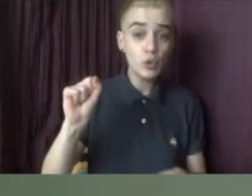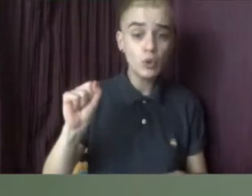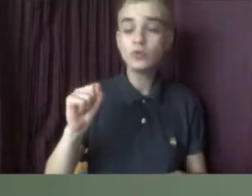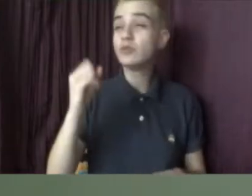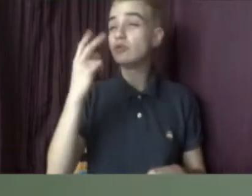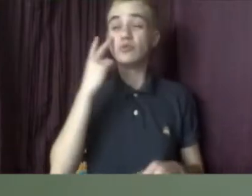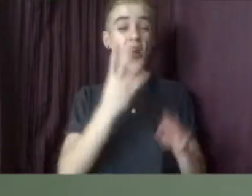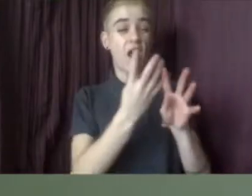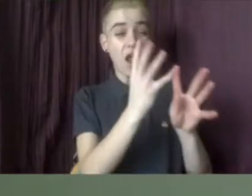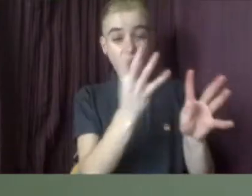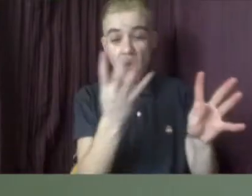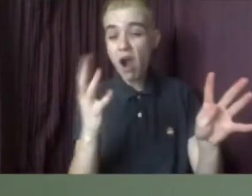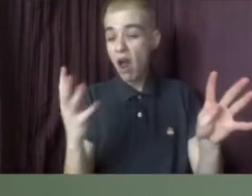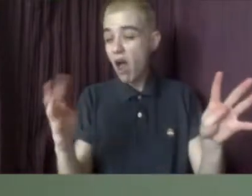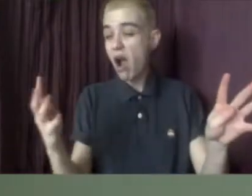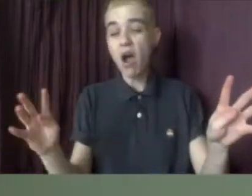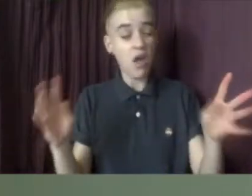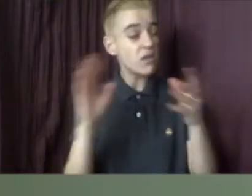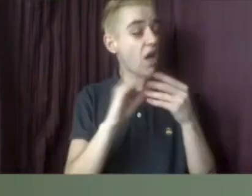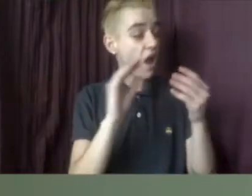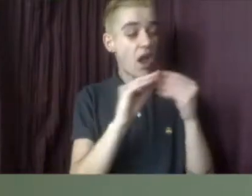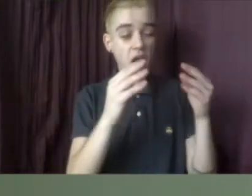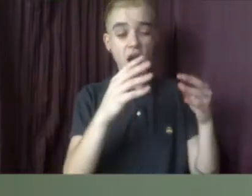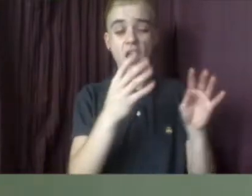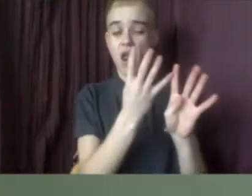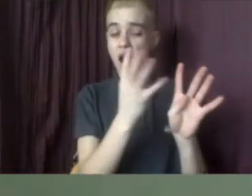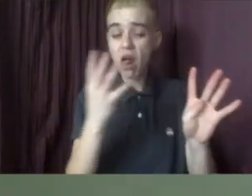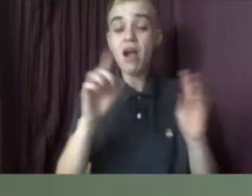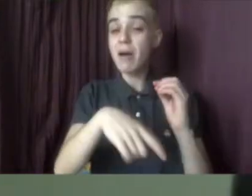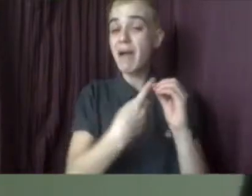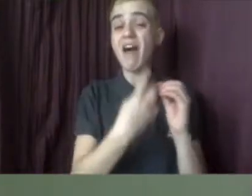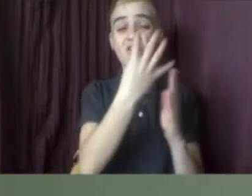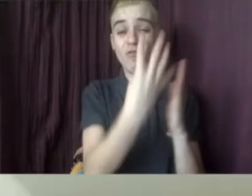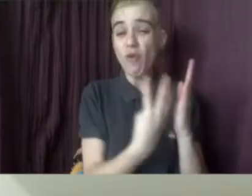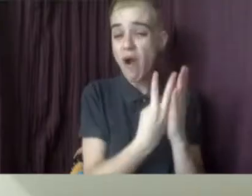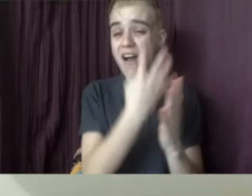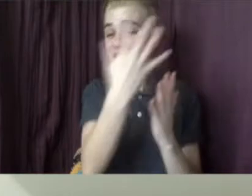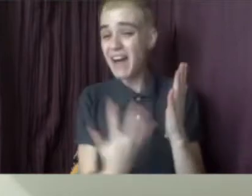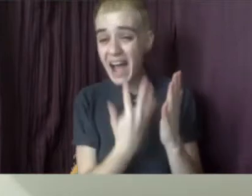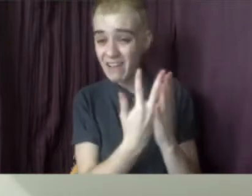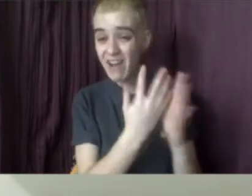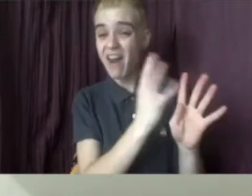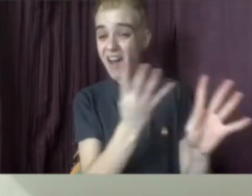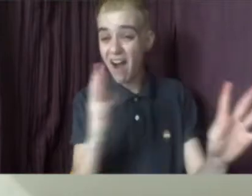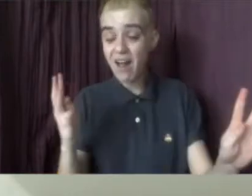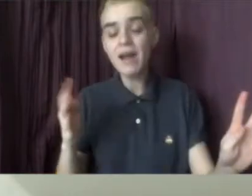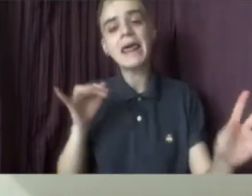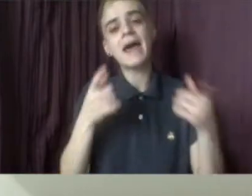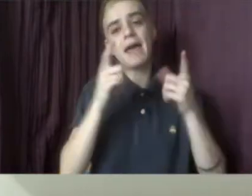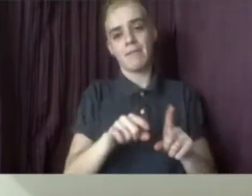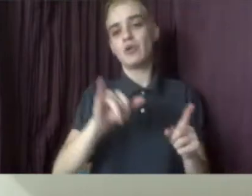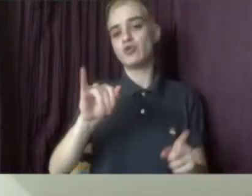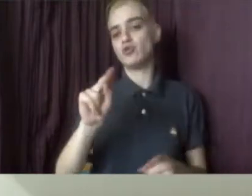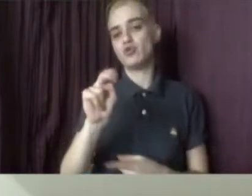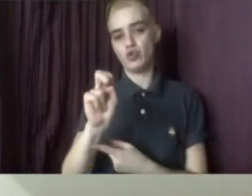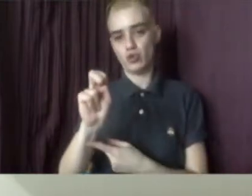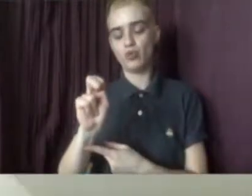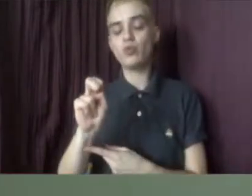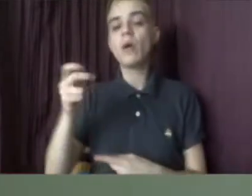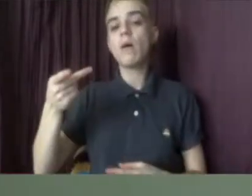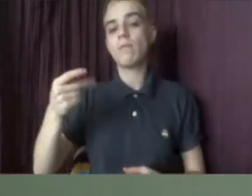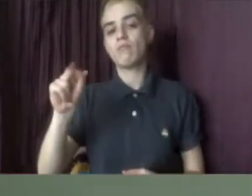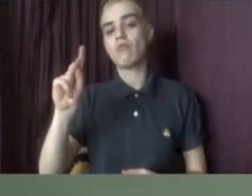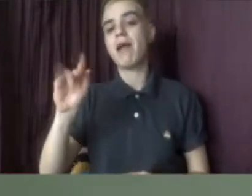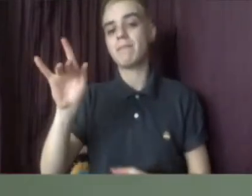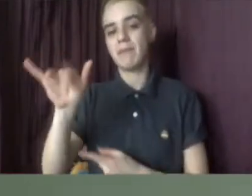was because voting rights have been systematically, dismantled in many ways here in Georgia.